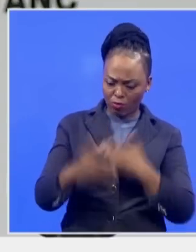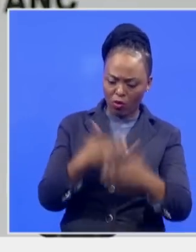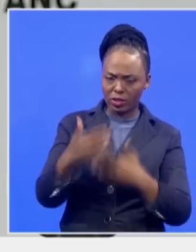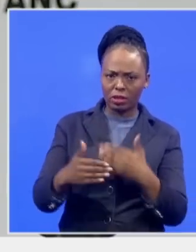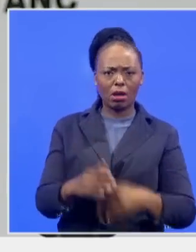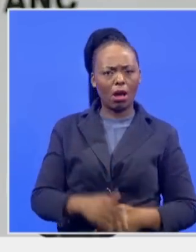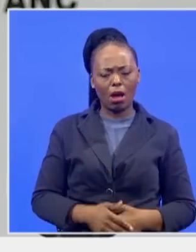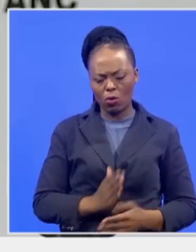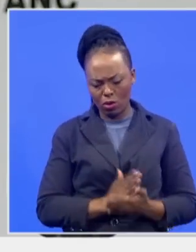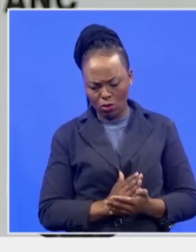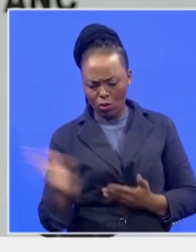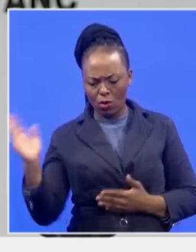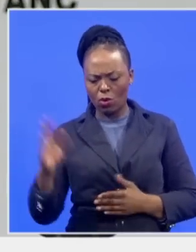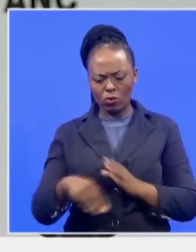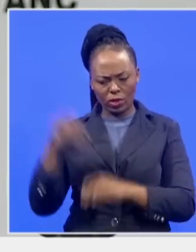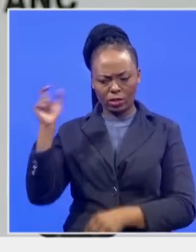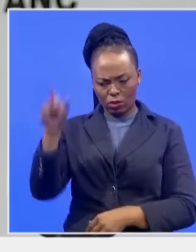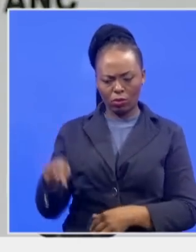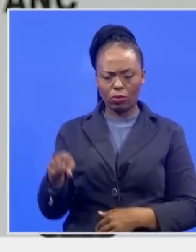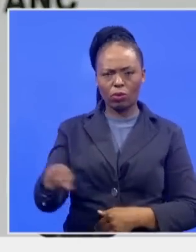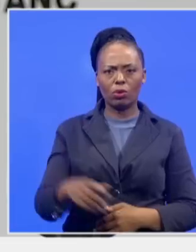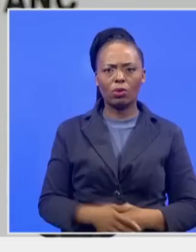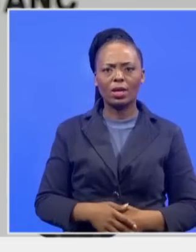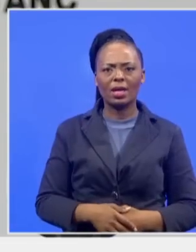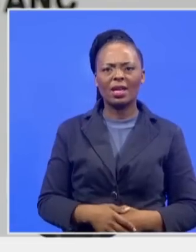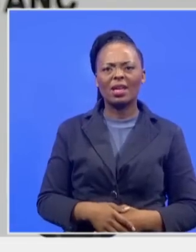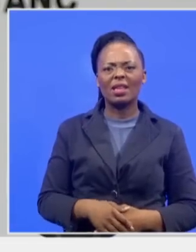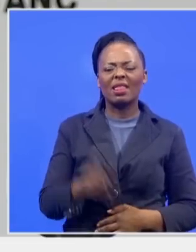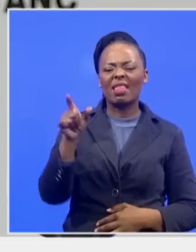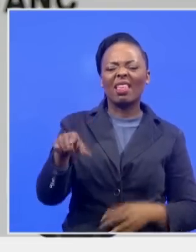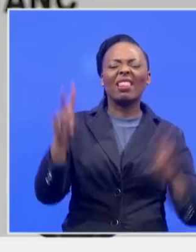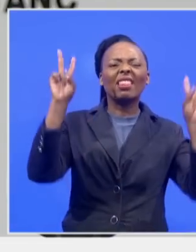ANC. So that thing,